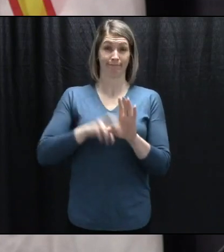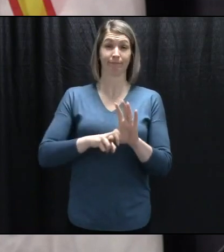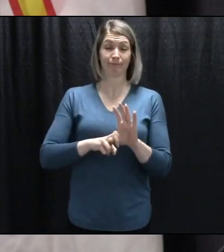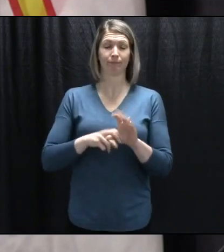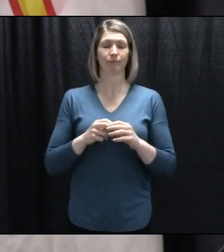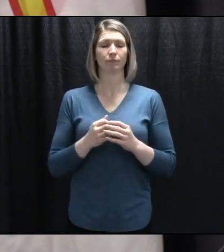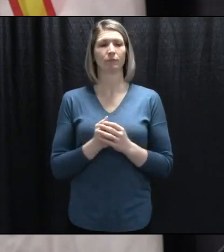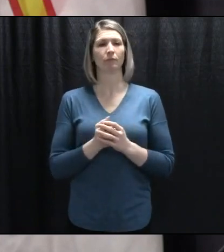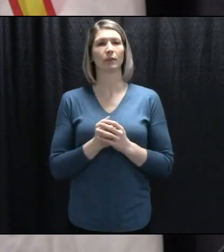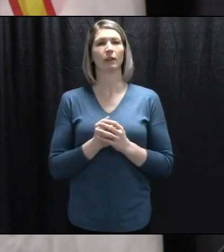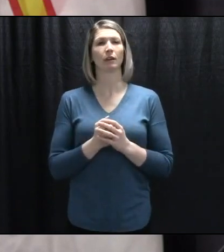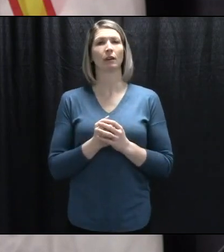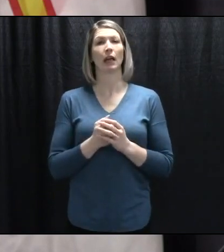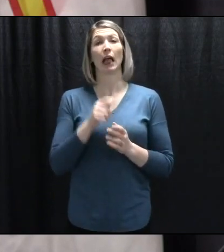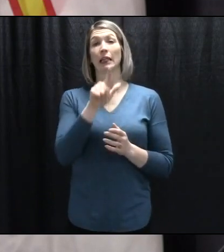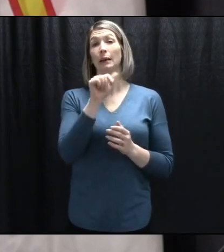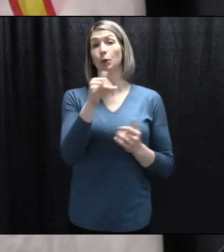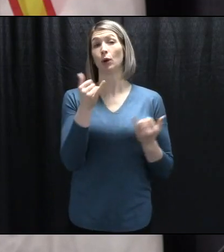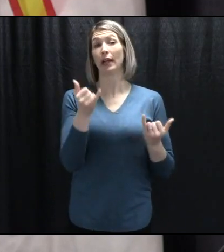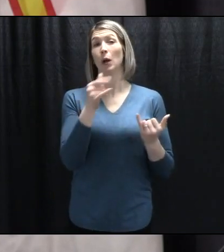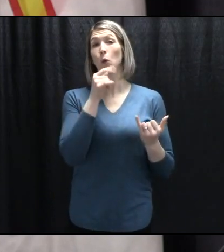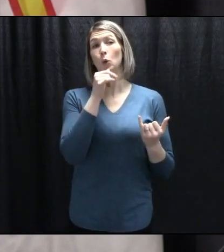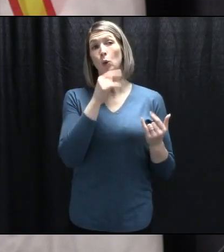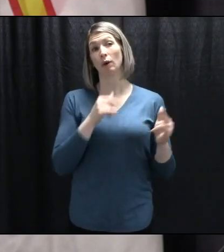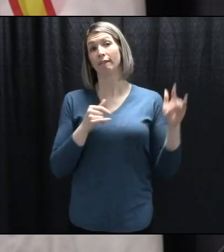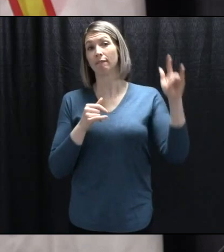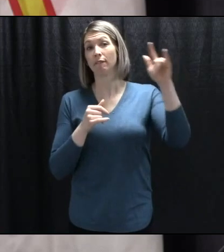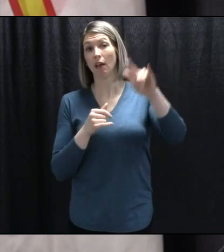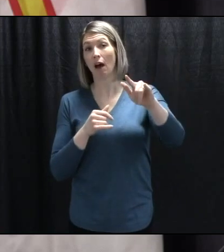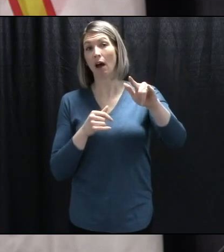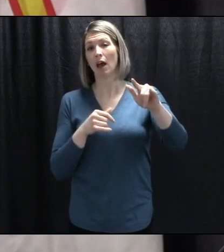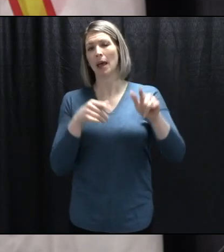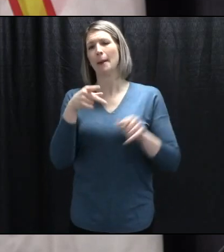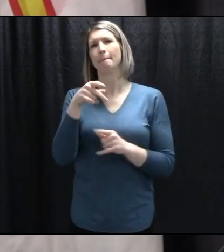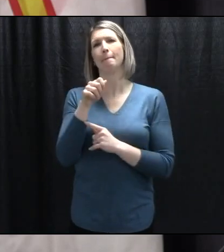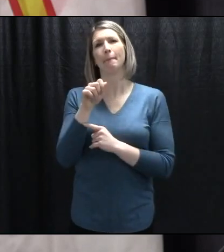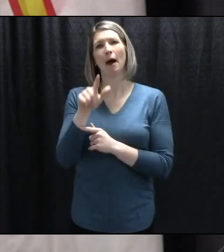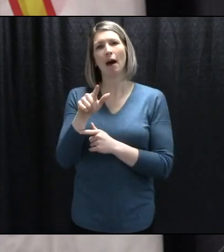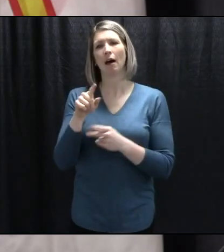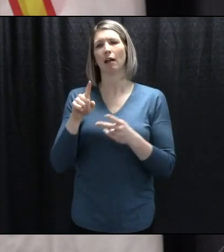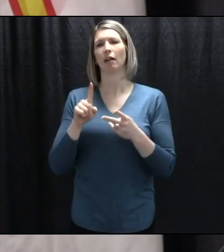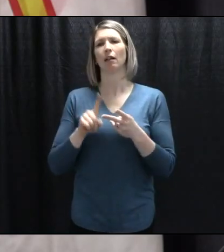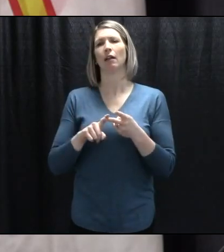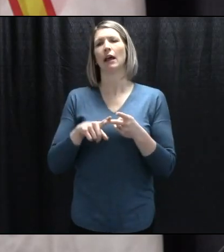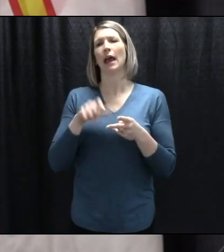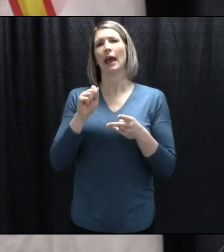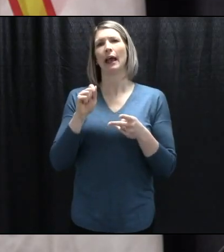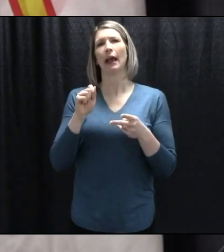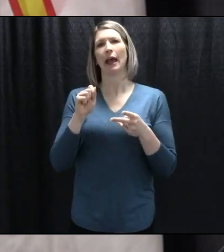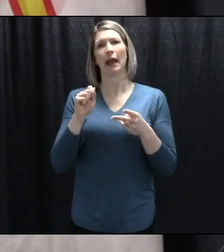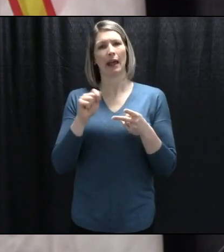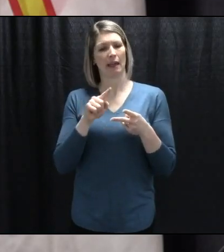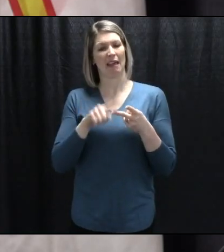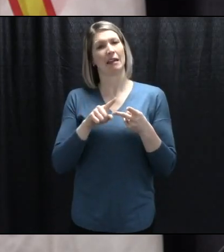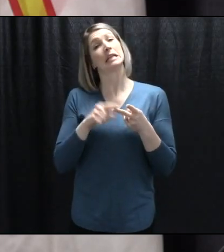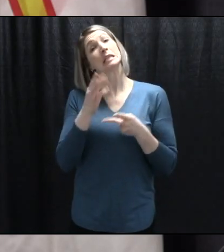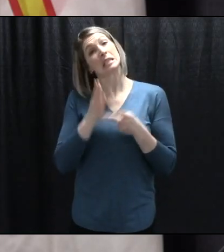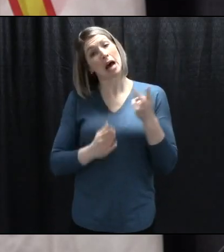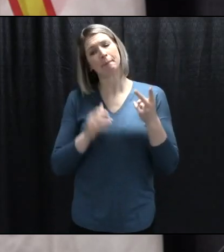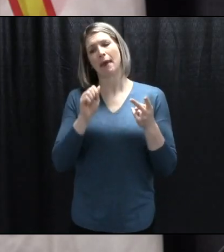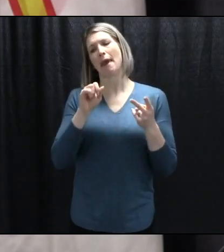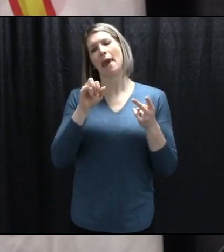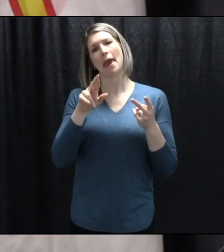only air traffic that can go in there now would be through provincial airlines and some distribution with Air Borealis around the north coast